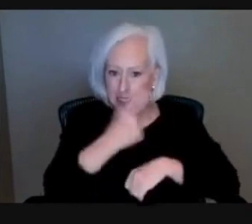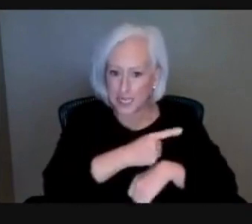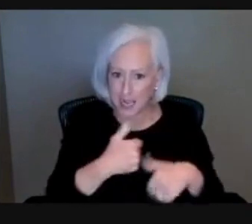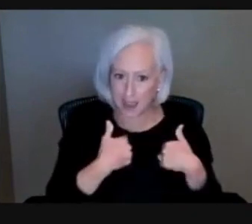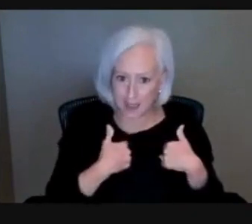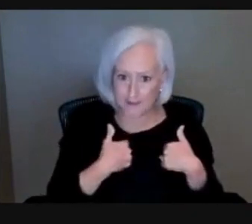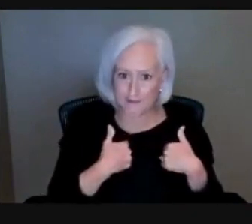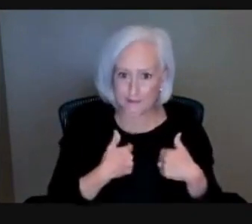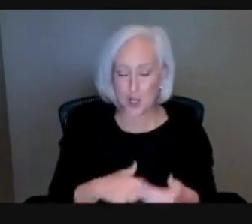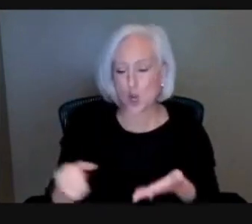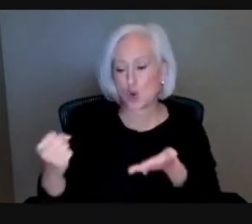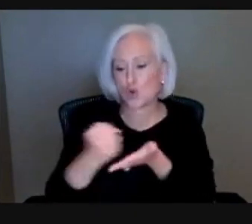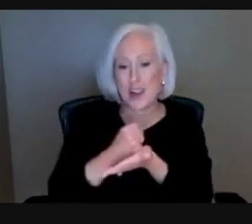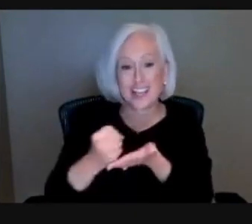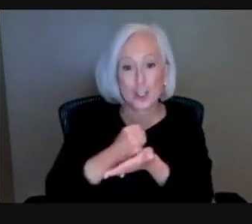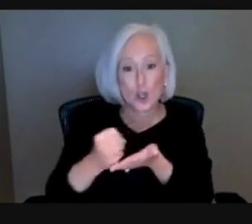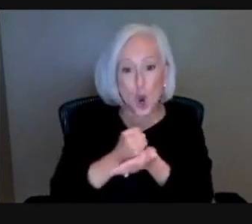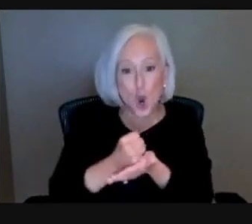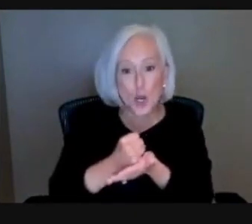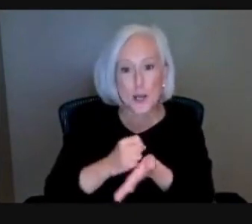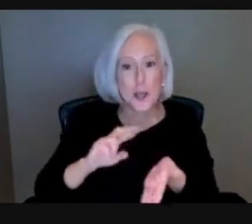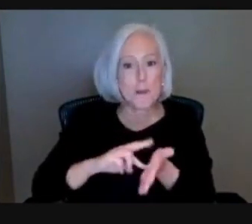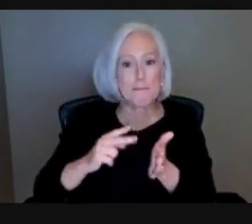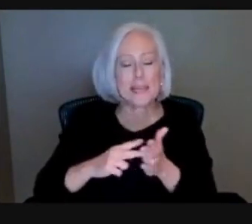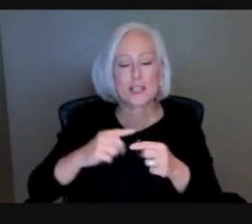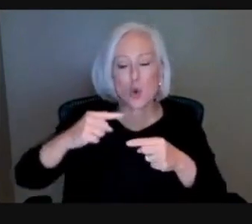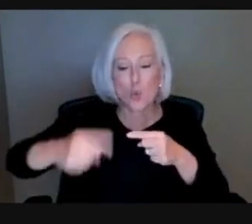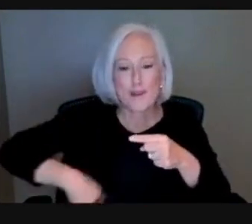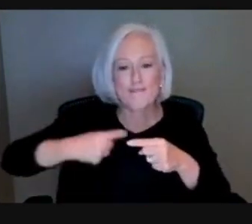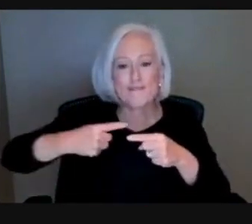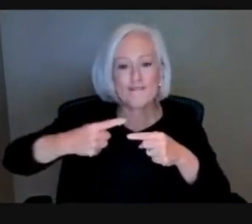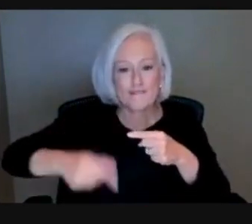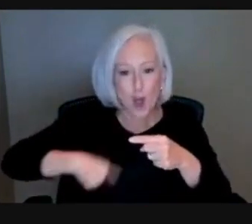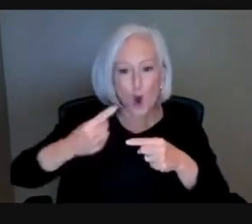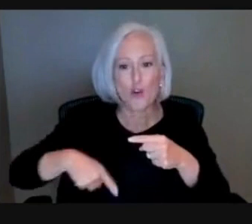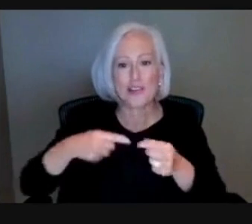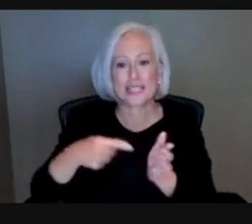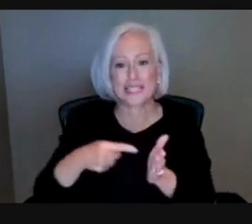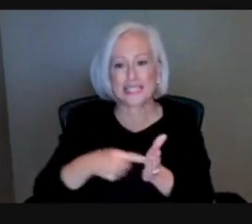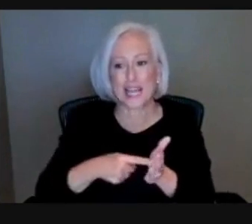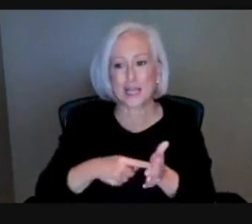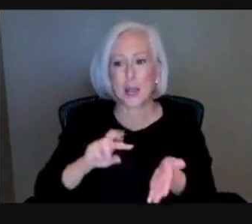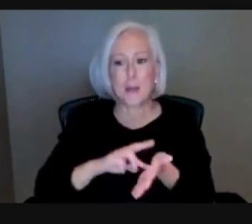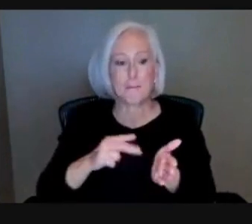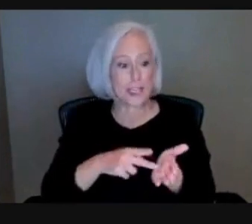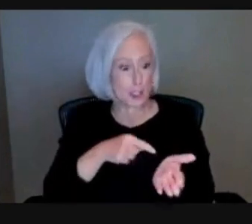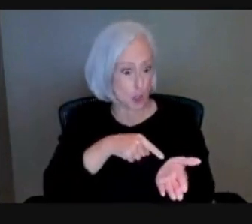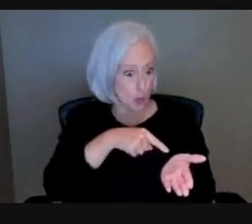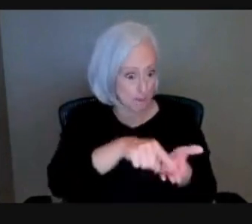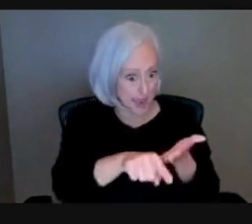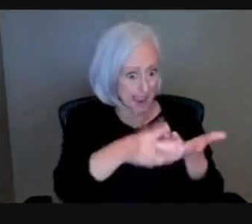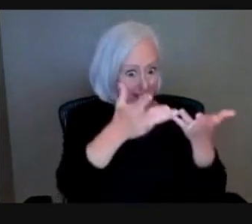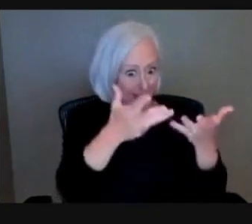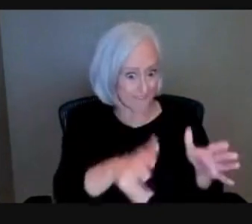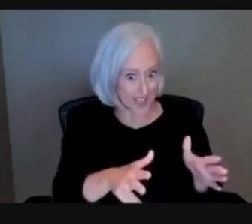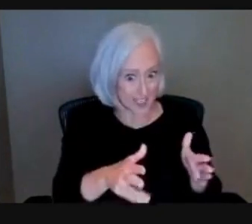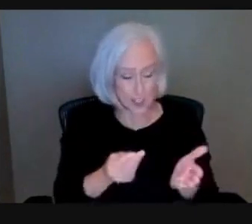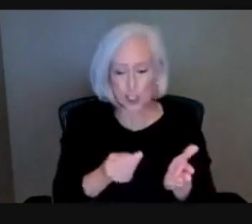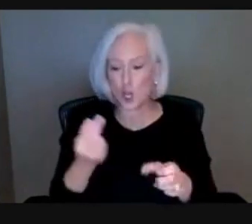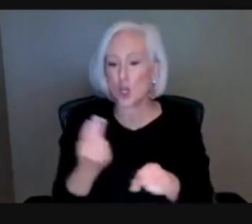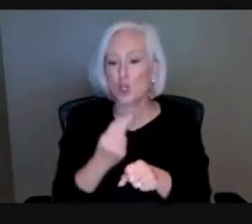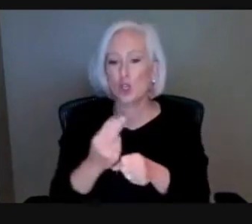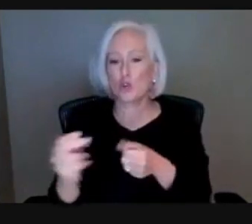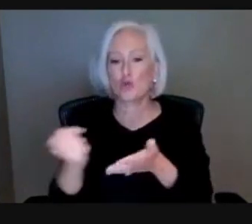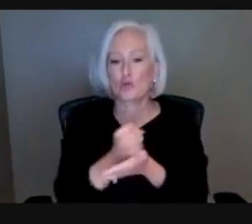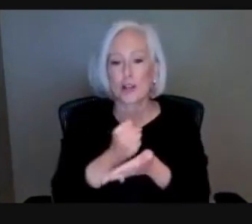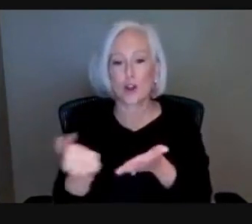debt, which does not have an end date because it goes over and over. You use it and you pay it and then you use it again. What kind of credit